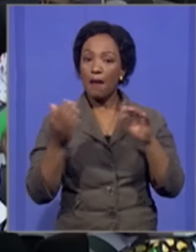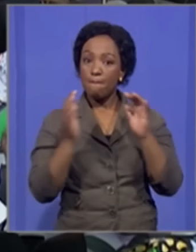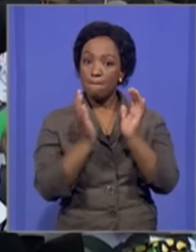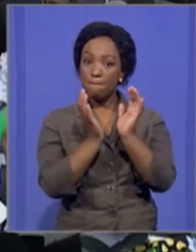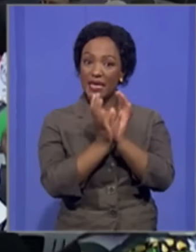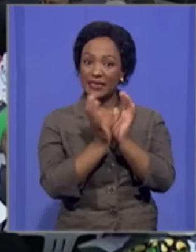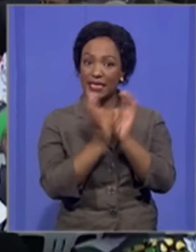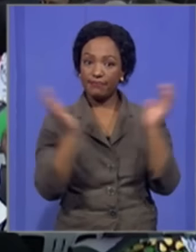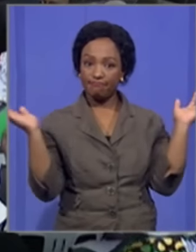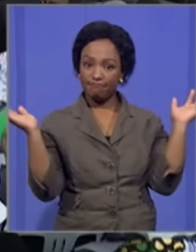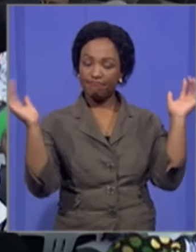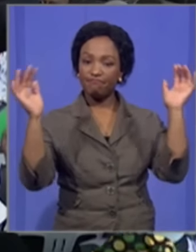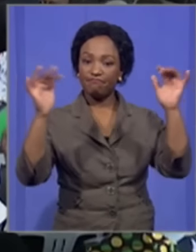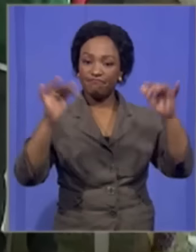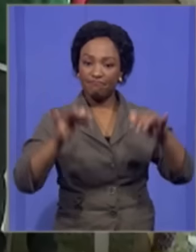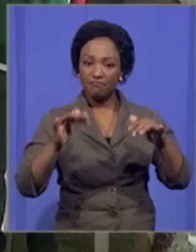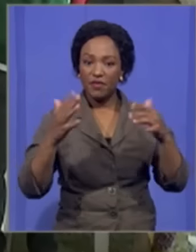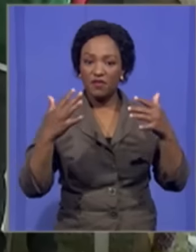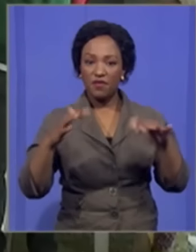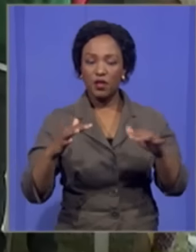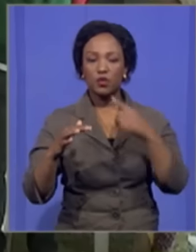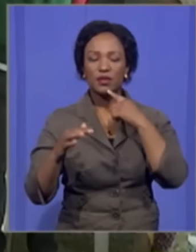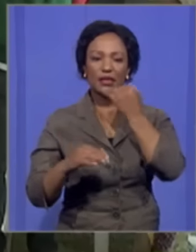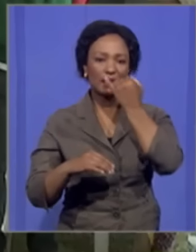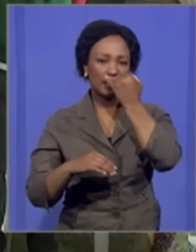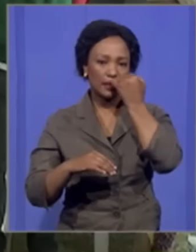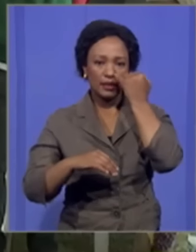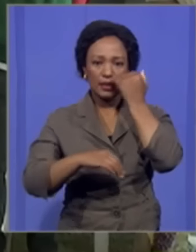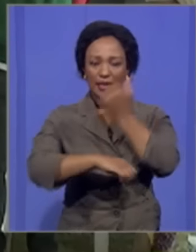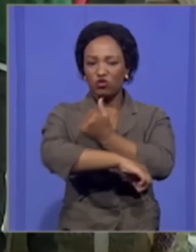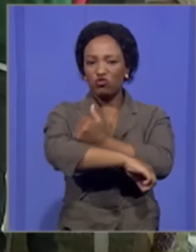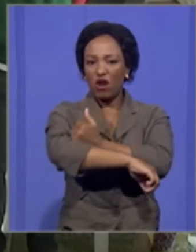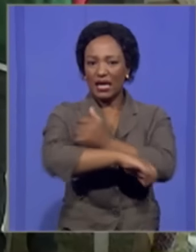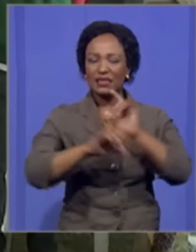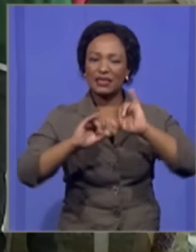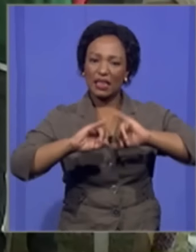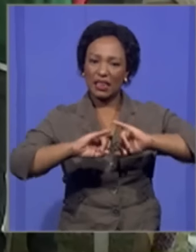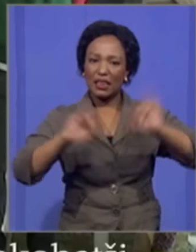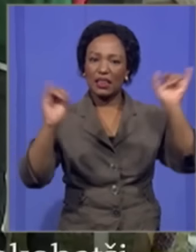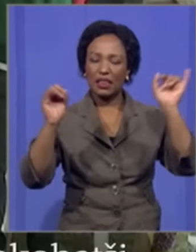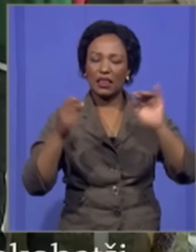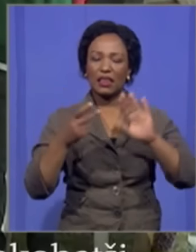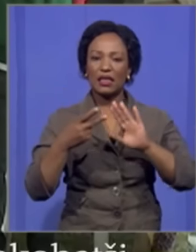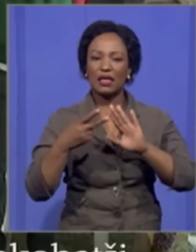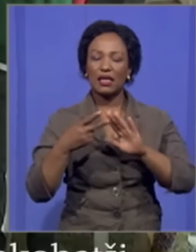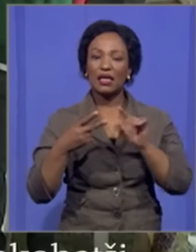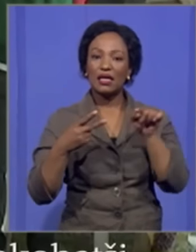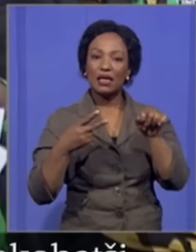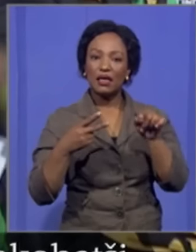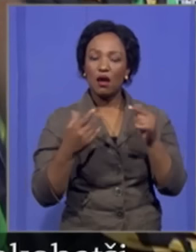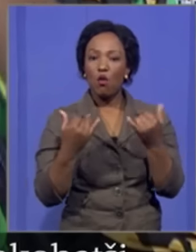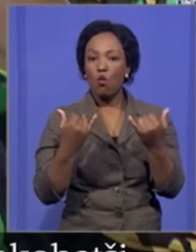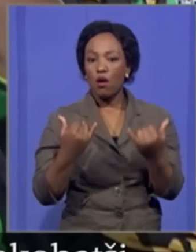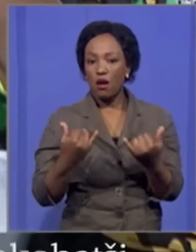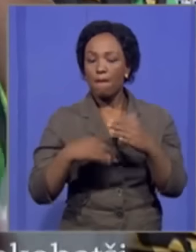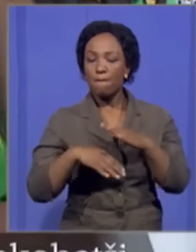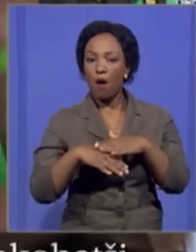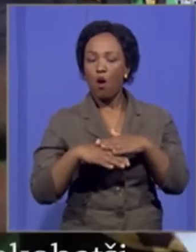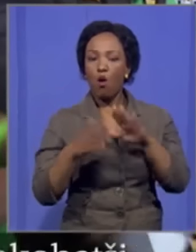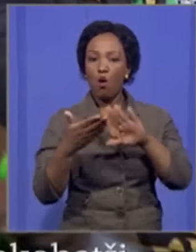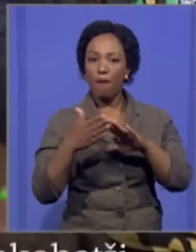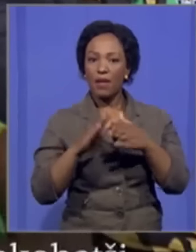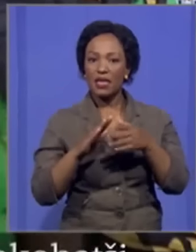rarabolla mathata a tšhomišo ye mpe ya diokobatši le dikgaruru tša go amana le bong e šitiša le go hlohleletša badudi go